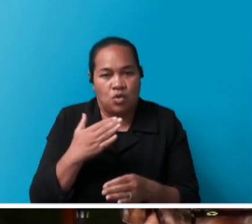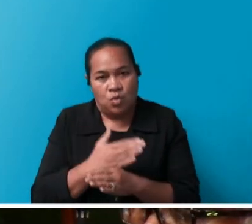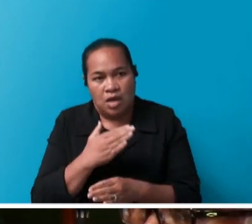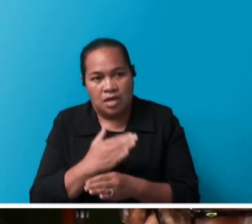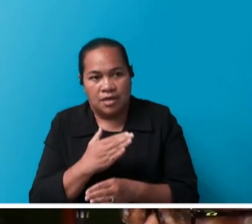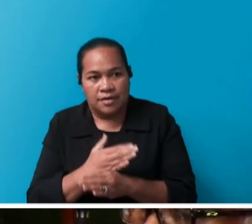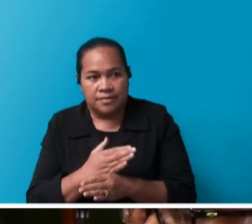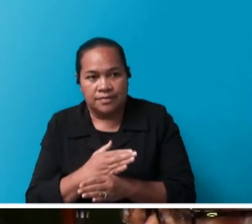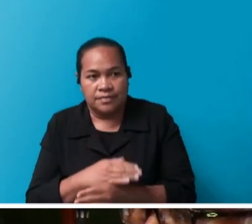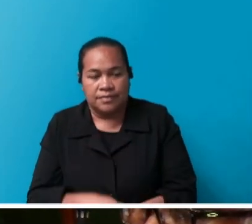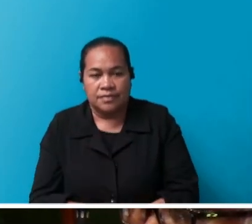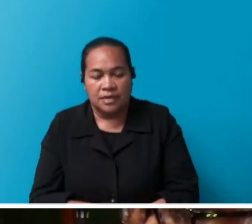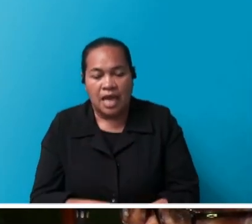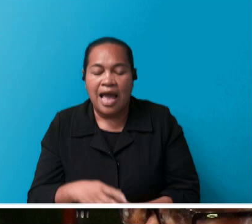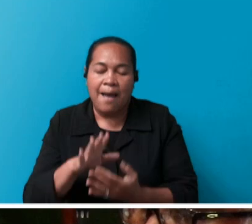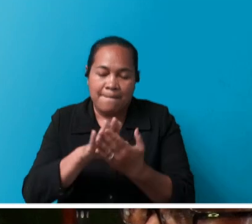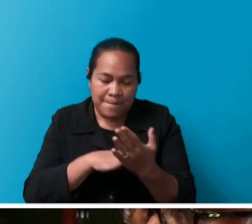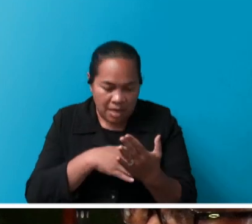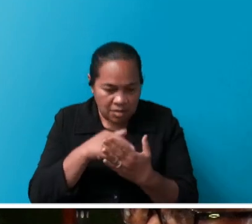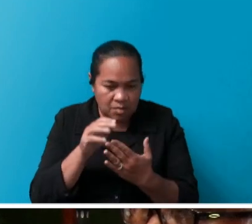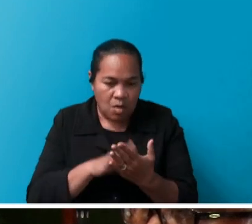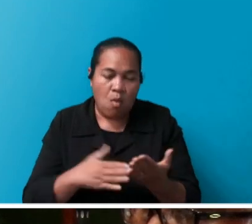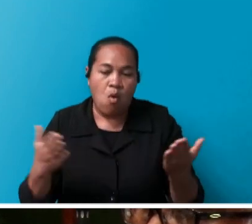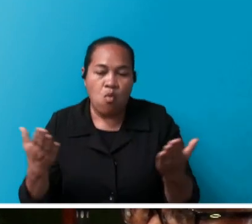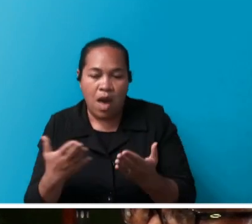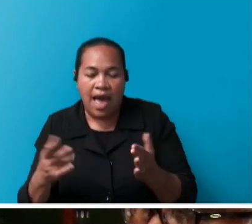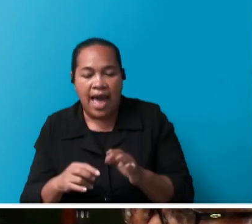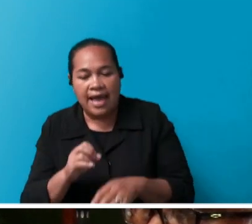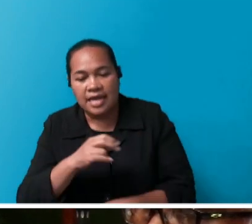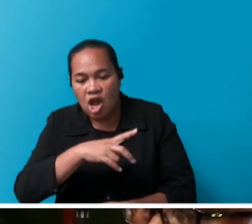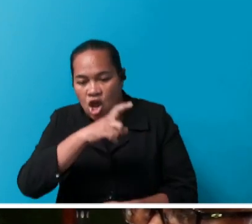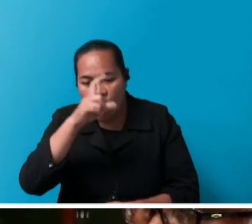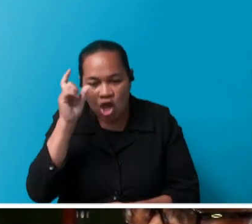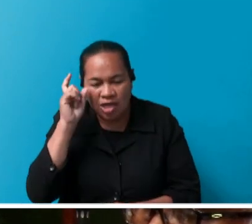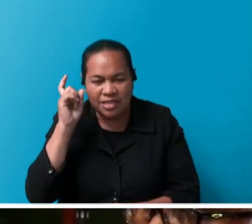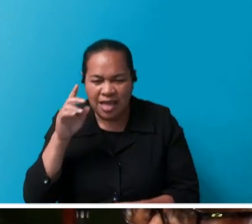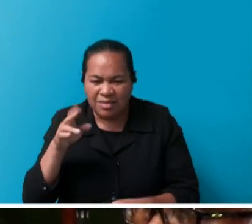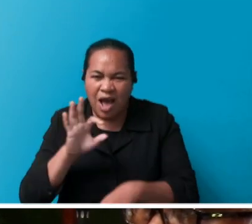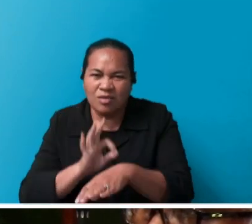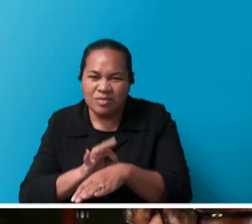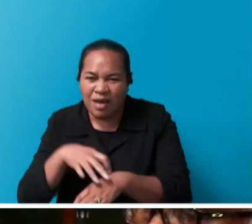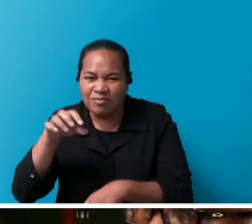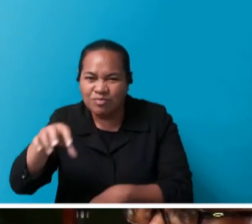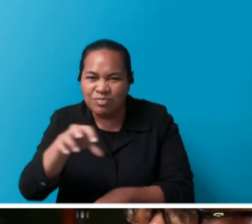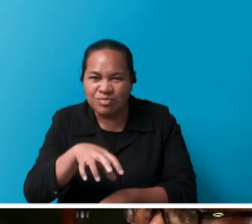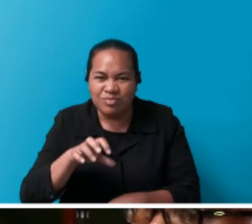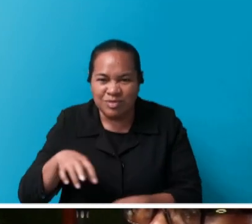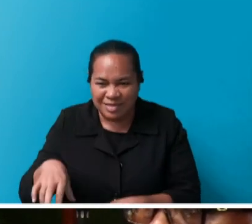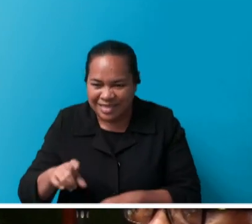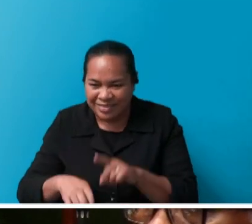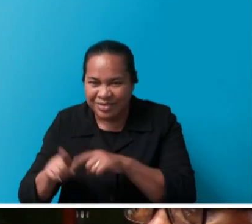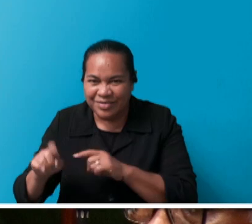including painting at those nursing station and health facility. And later this month, the maintenance team will undertake